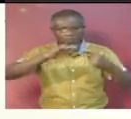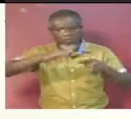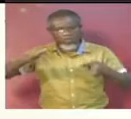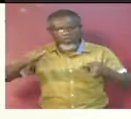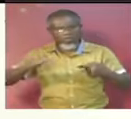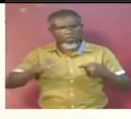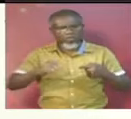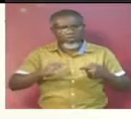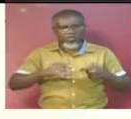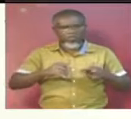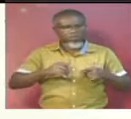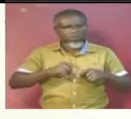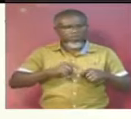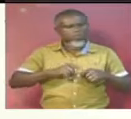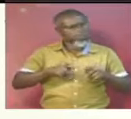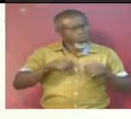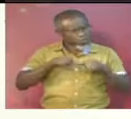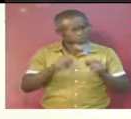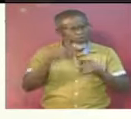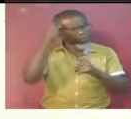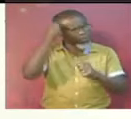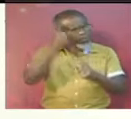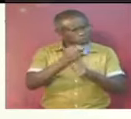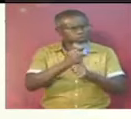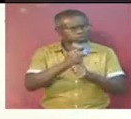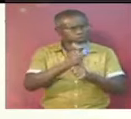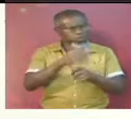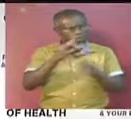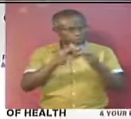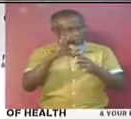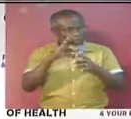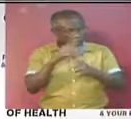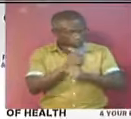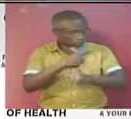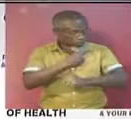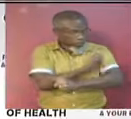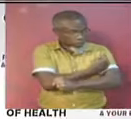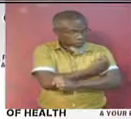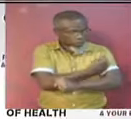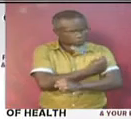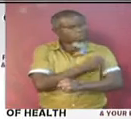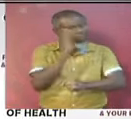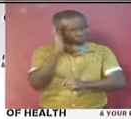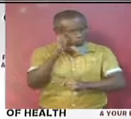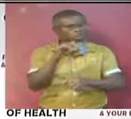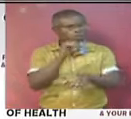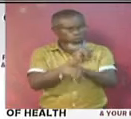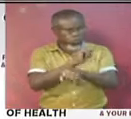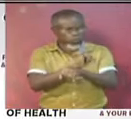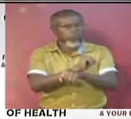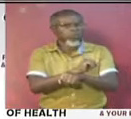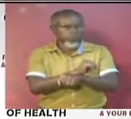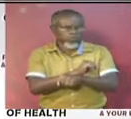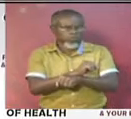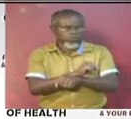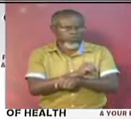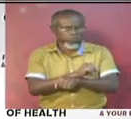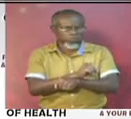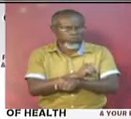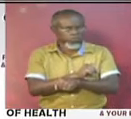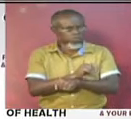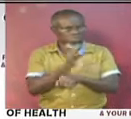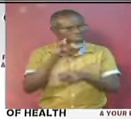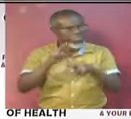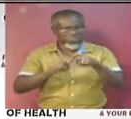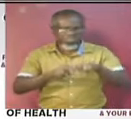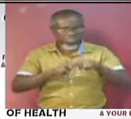of the vaccine. So thanks for the opportunity to clarify that. Okay, and we have a follow-up question. Is it okay